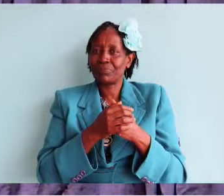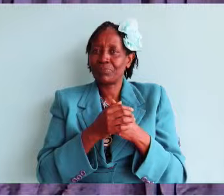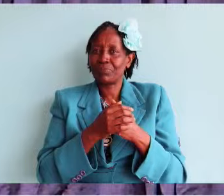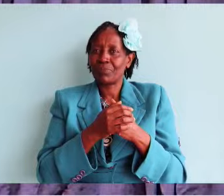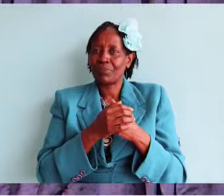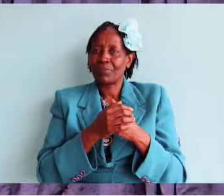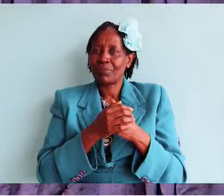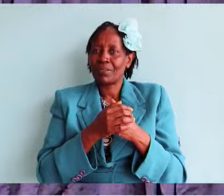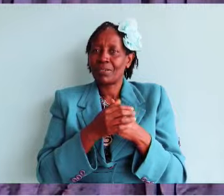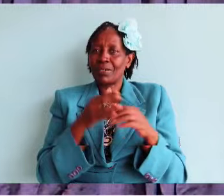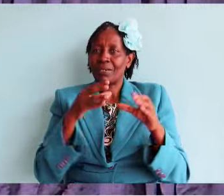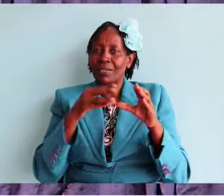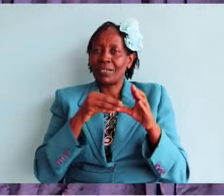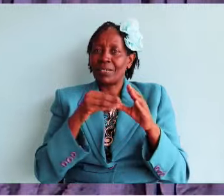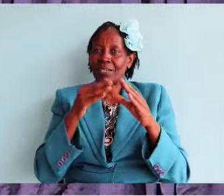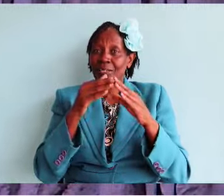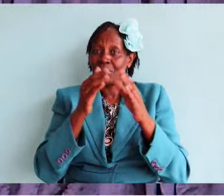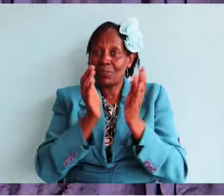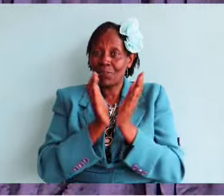father speaking.